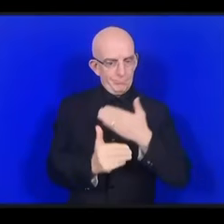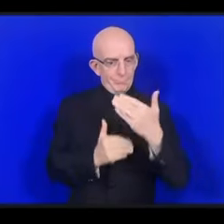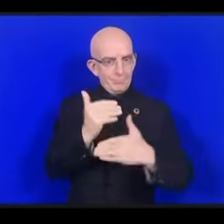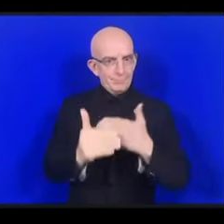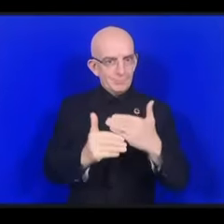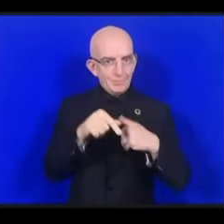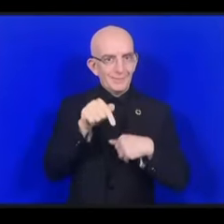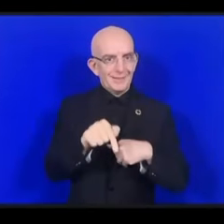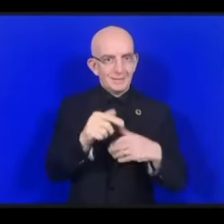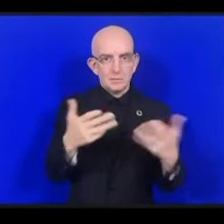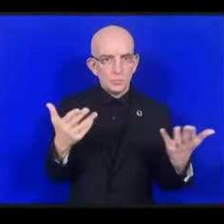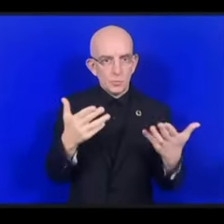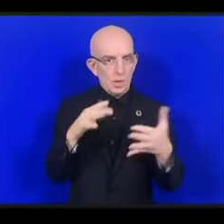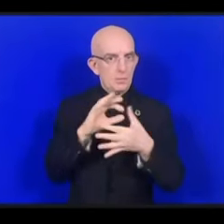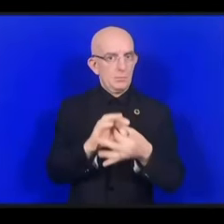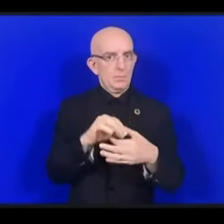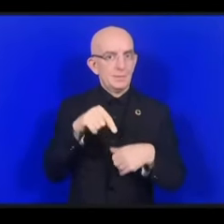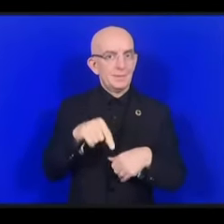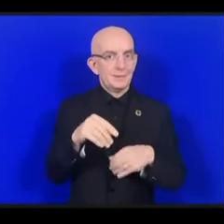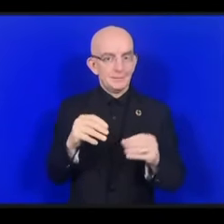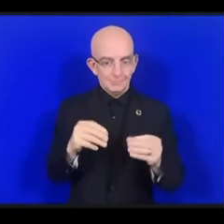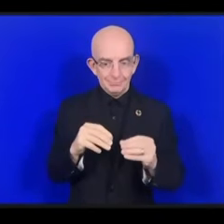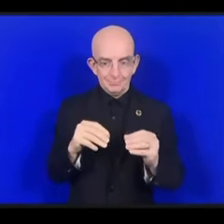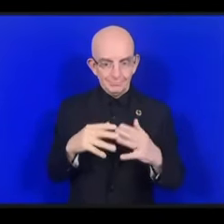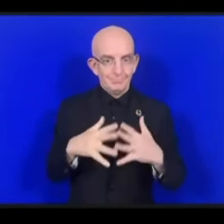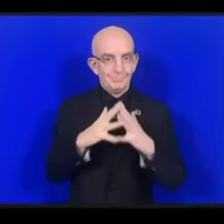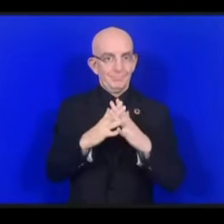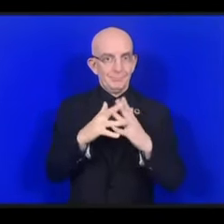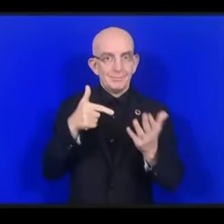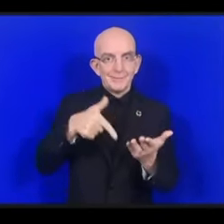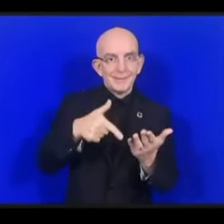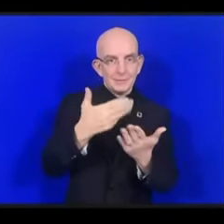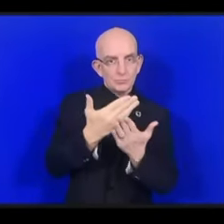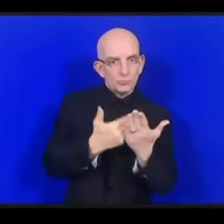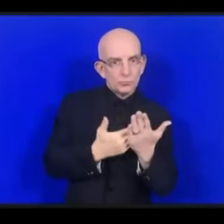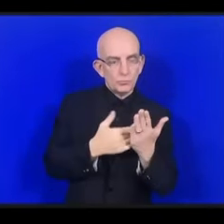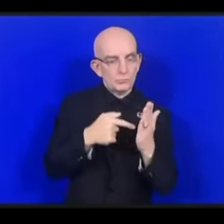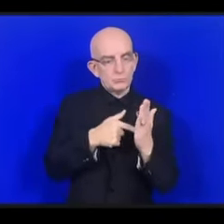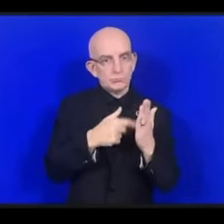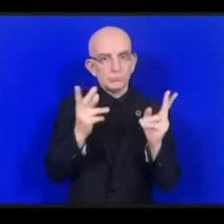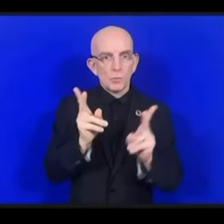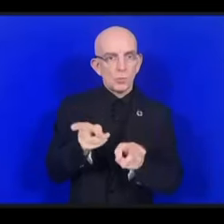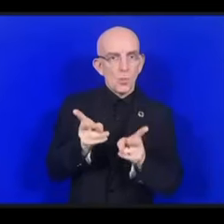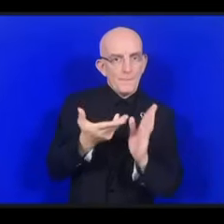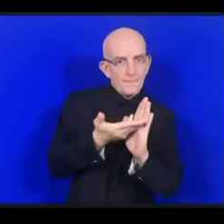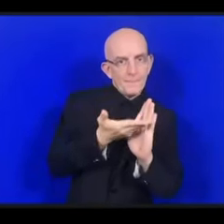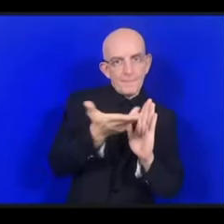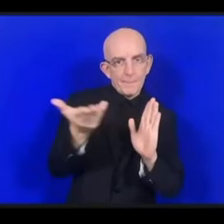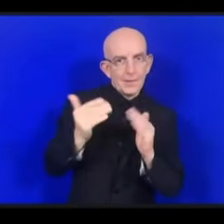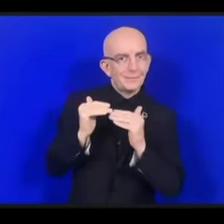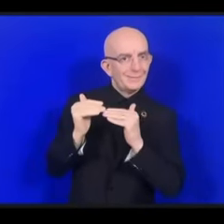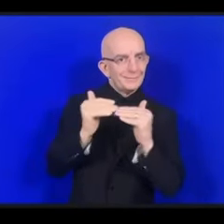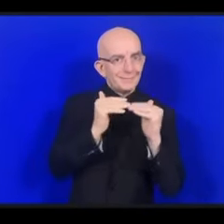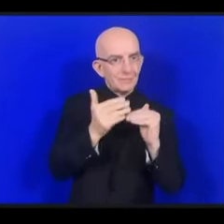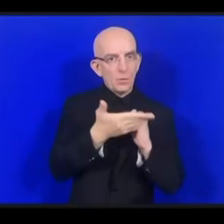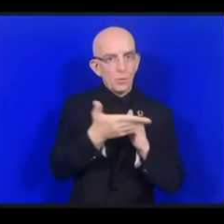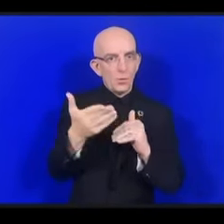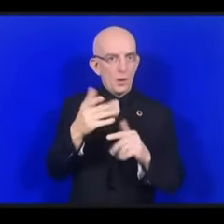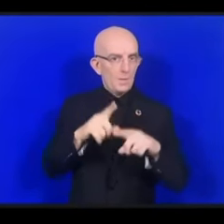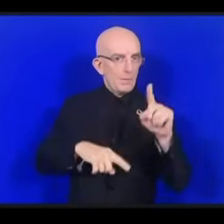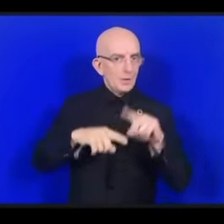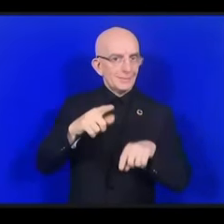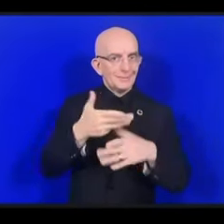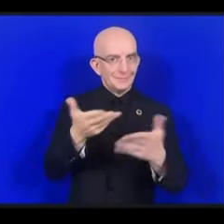well as those who are advancing and at the forefront of the development of artificial intelligence. I'm of the